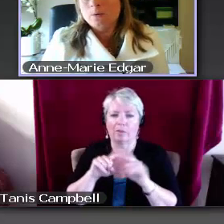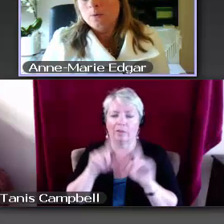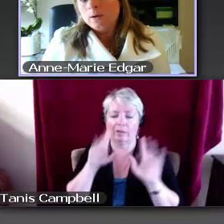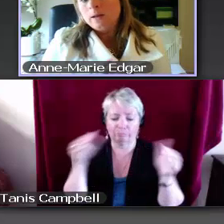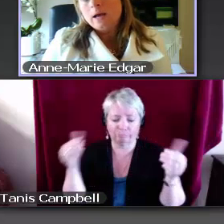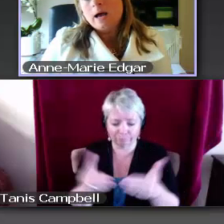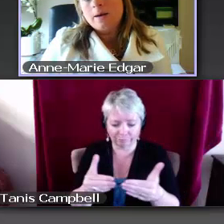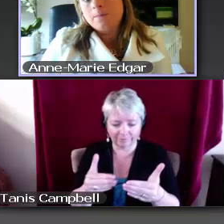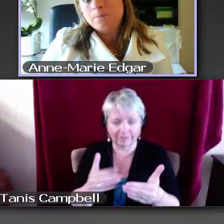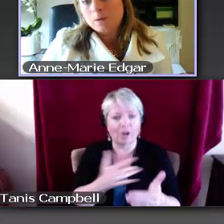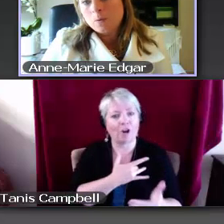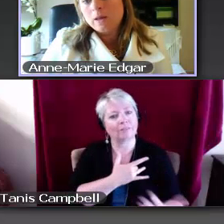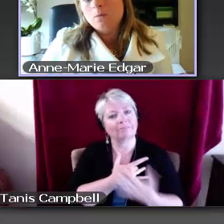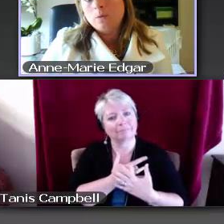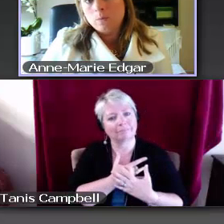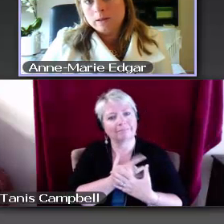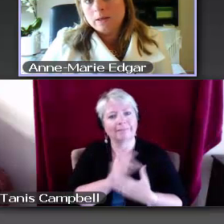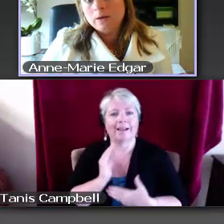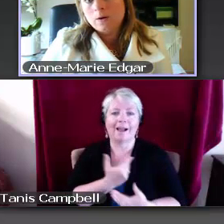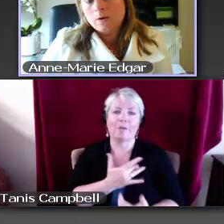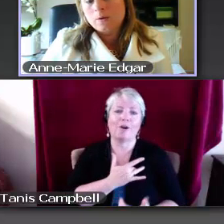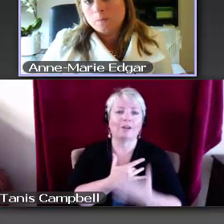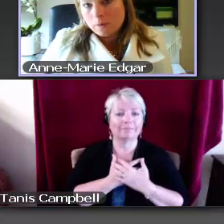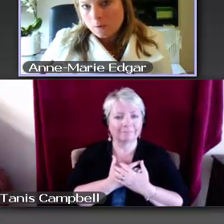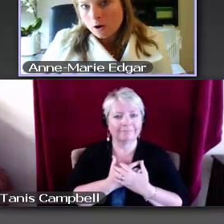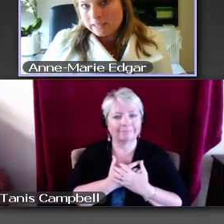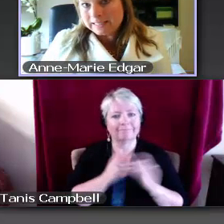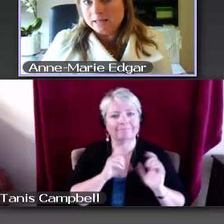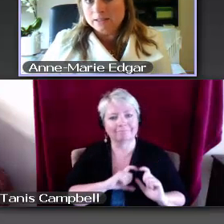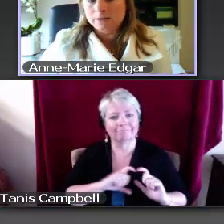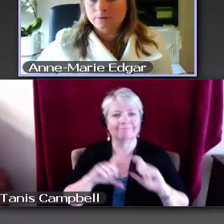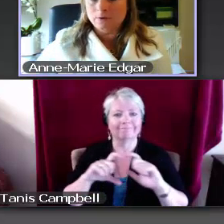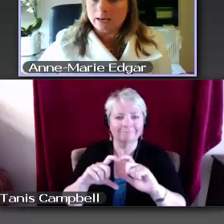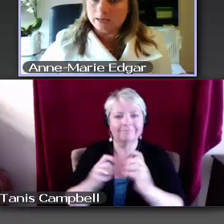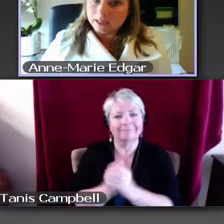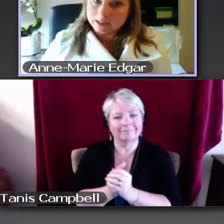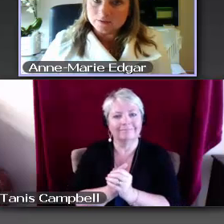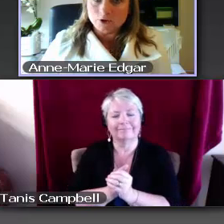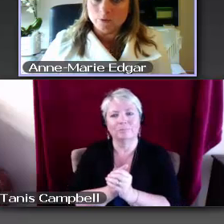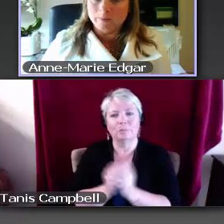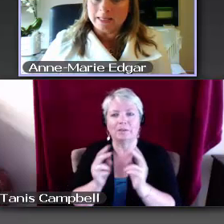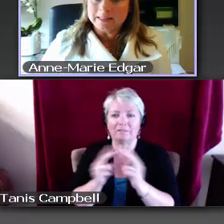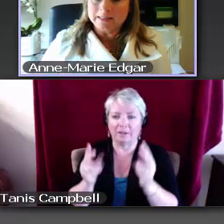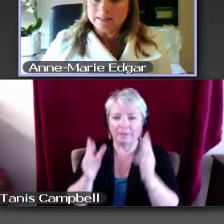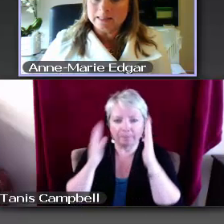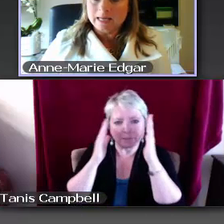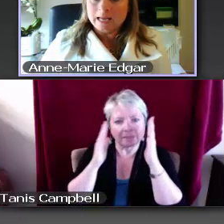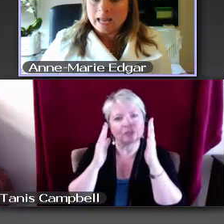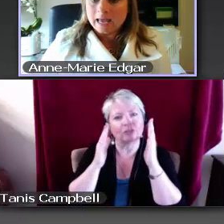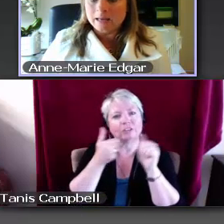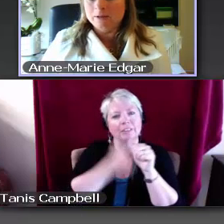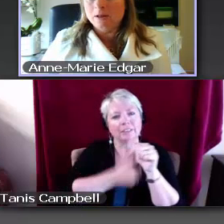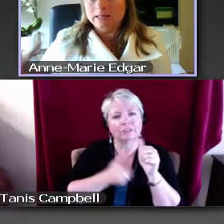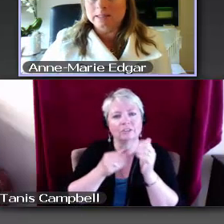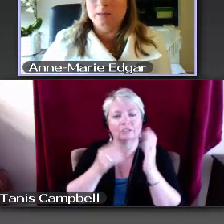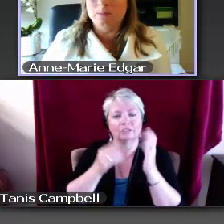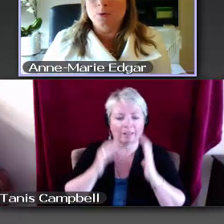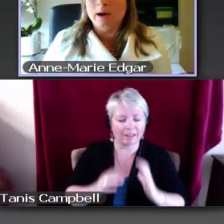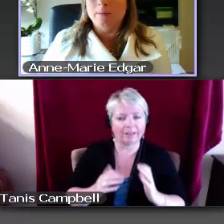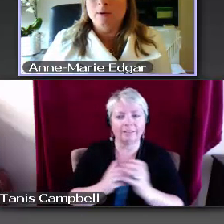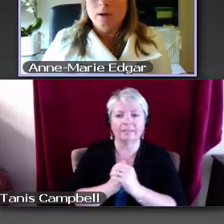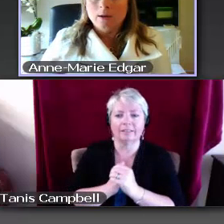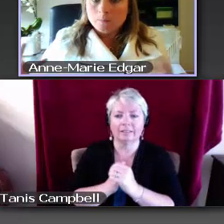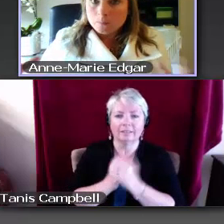heart. We really are attentive at an individual basis, and clients